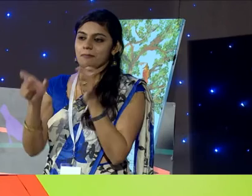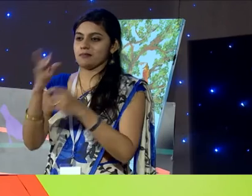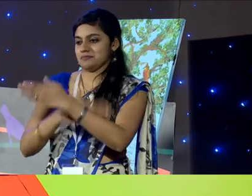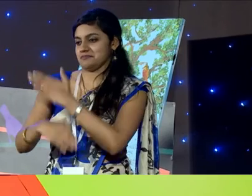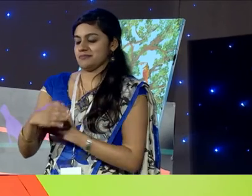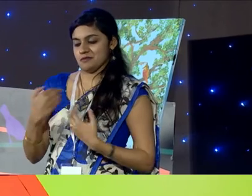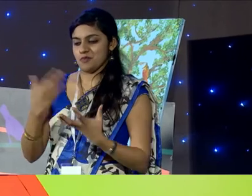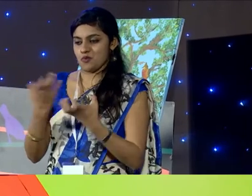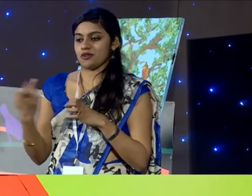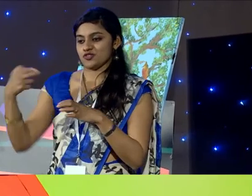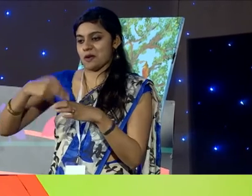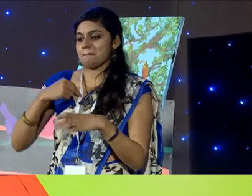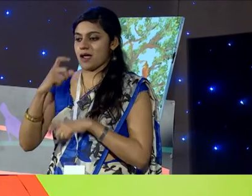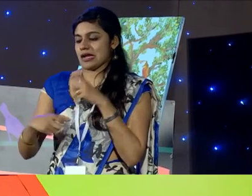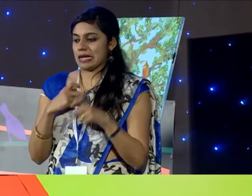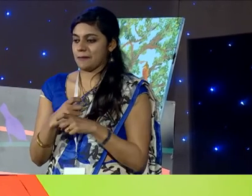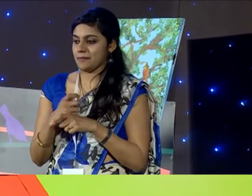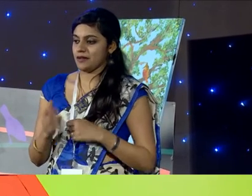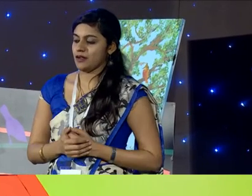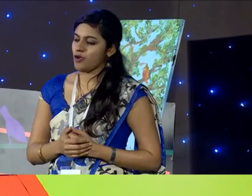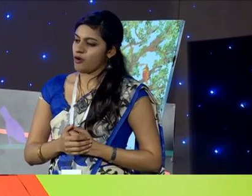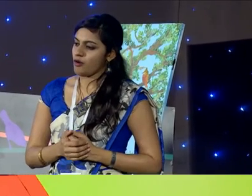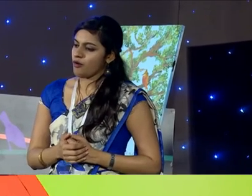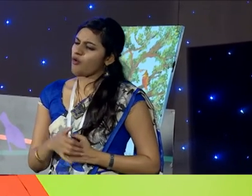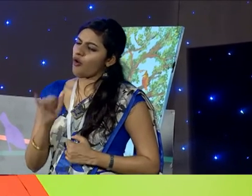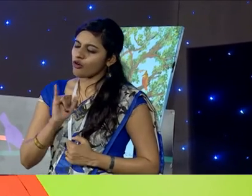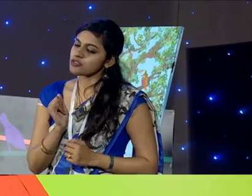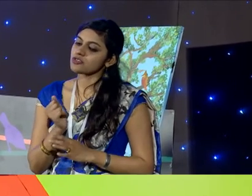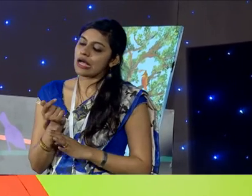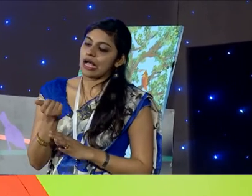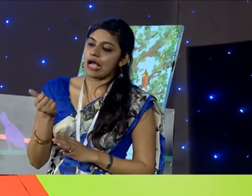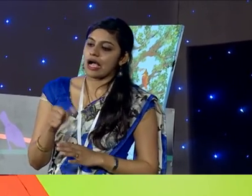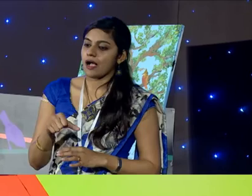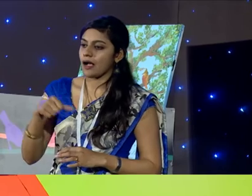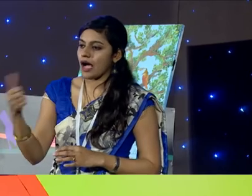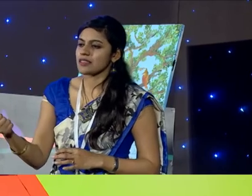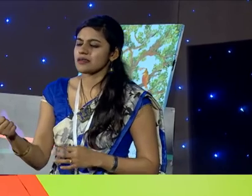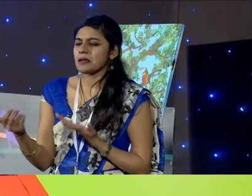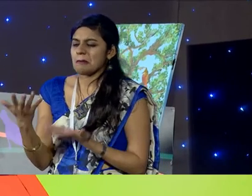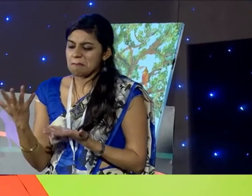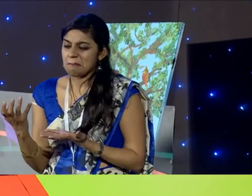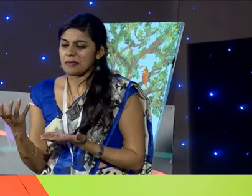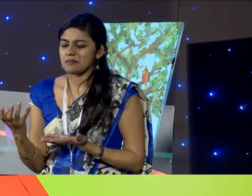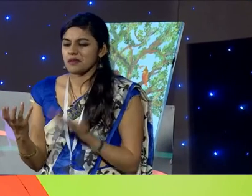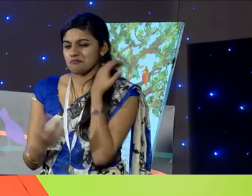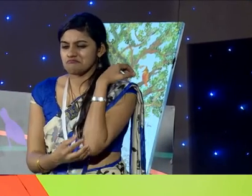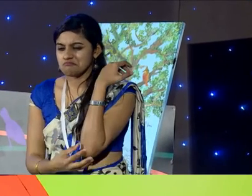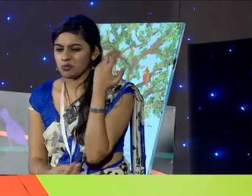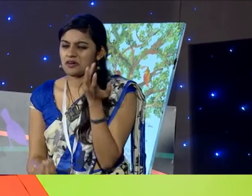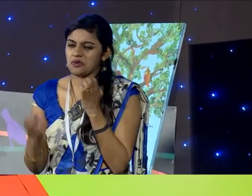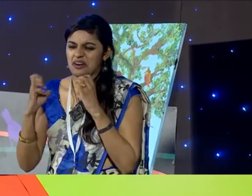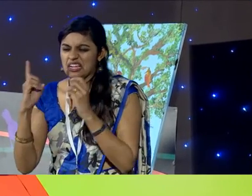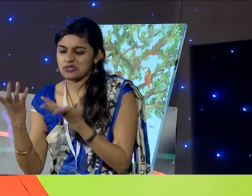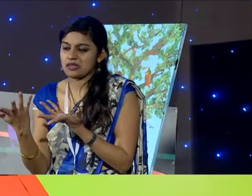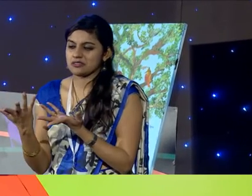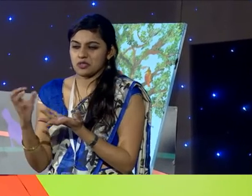and another 400 opportunity-deprived Indians, which are the other Indians who are impaired, not physically or mentally, but due to